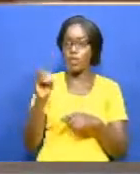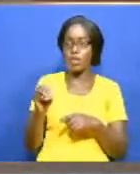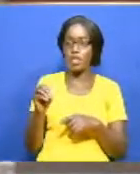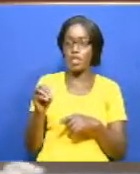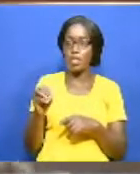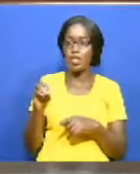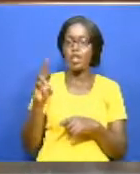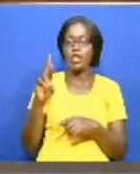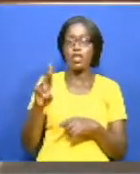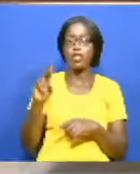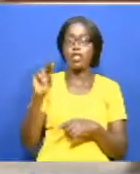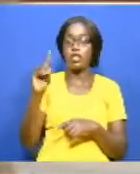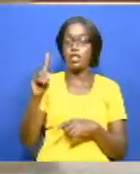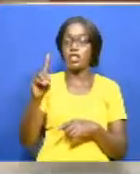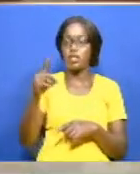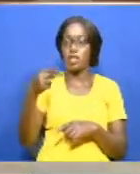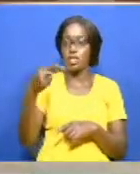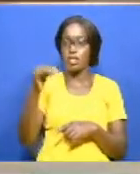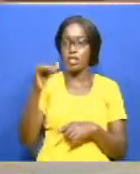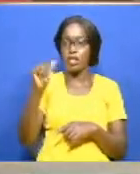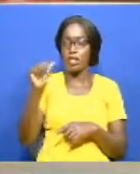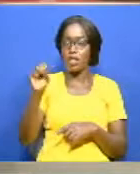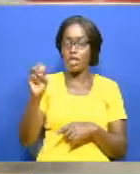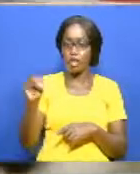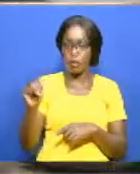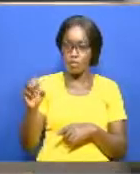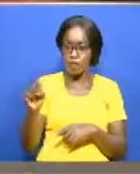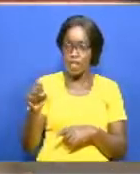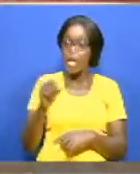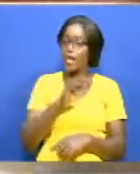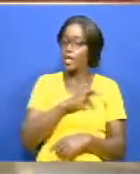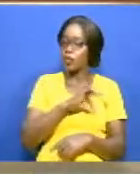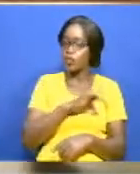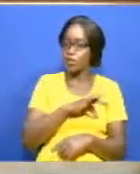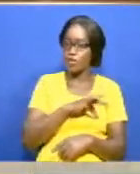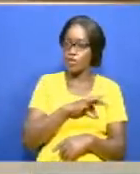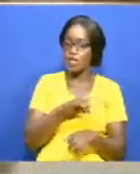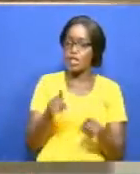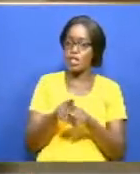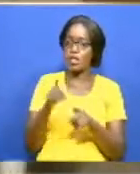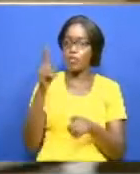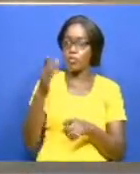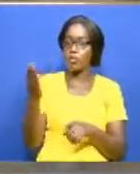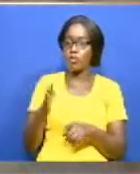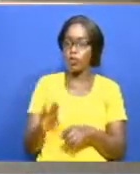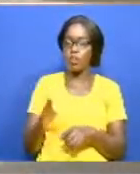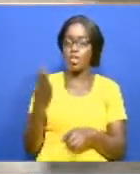revenue. That compared with 1.14 billion dirhams in the same quarter last year.